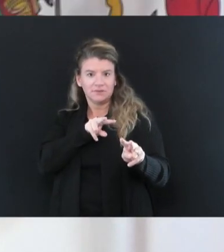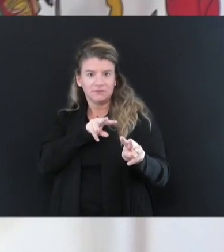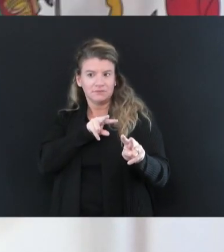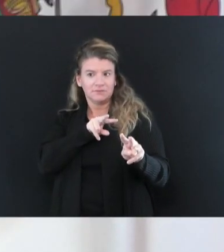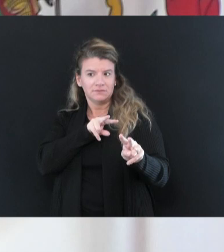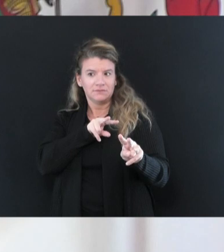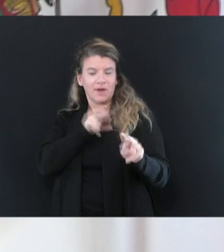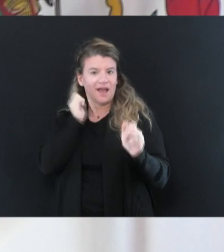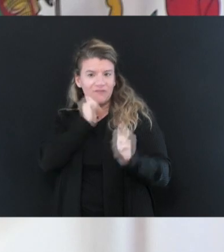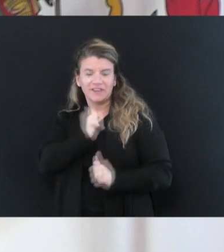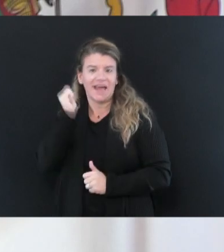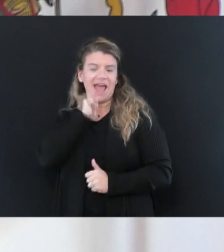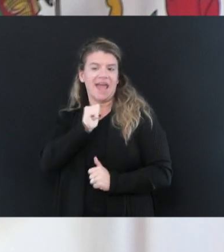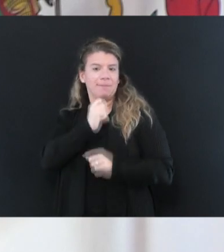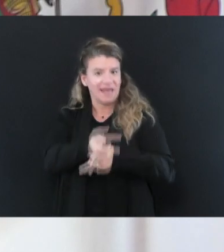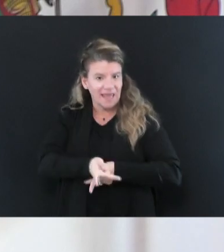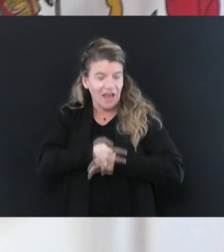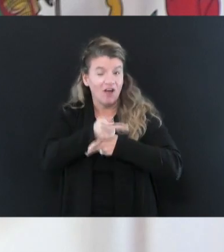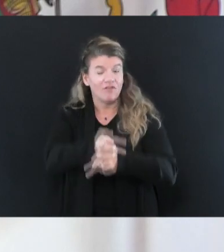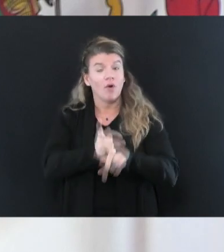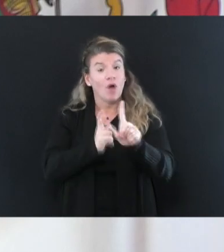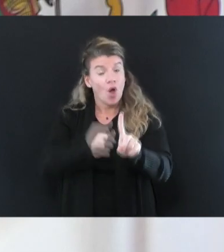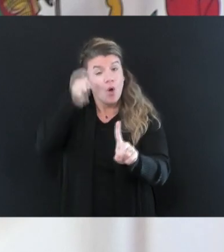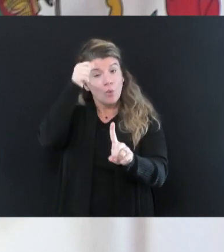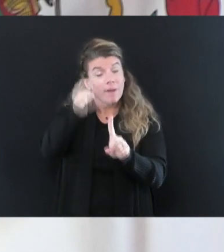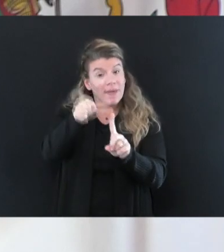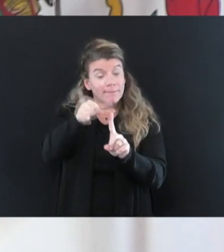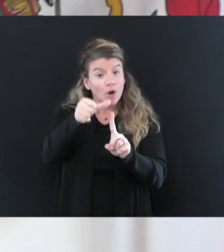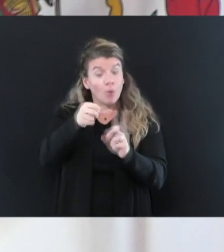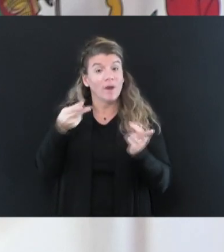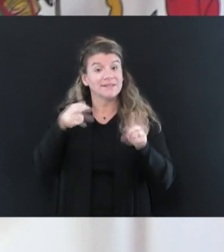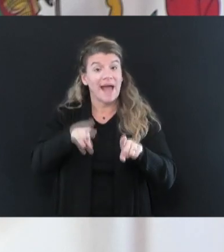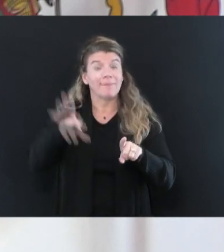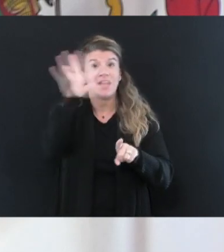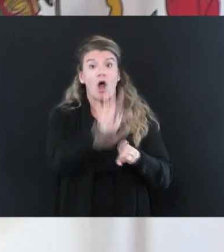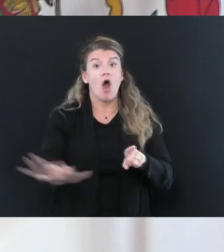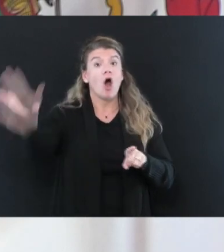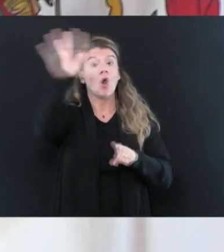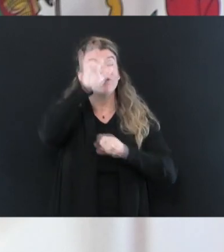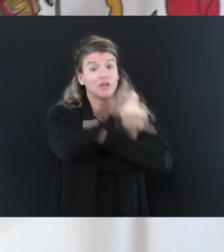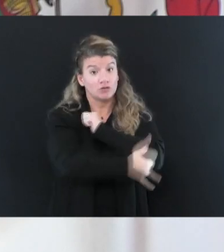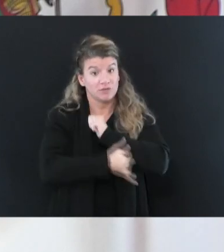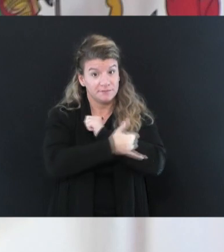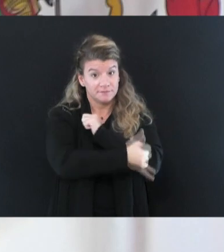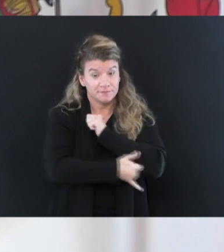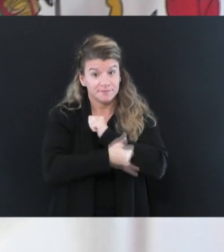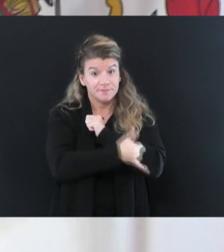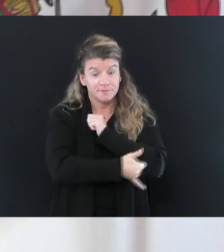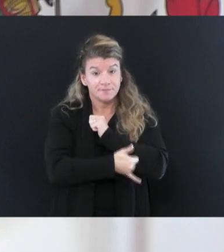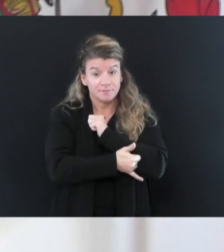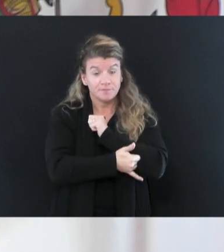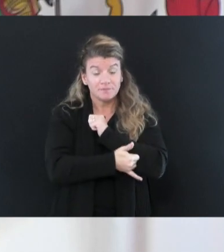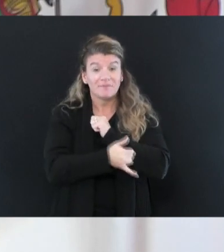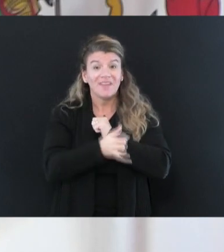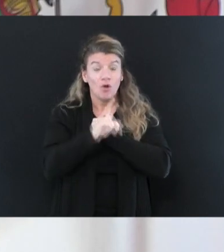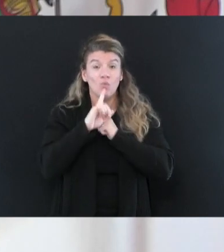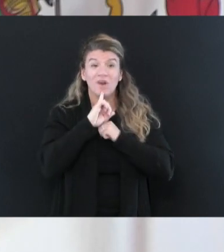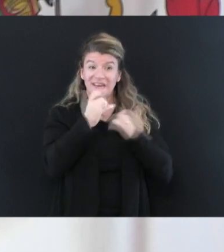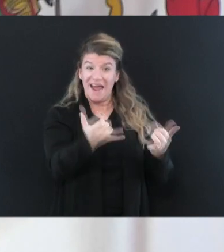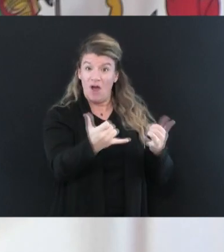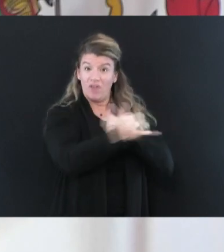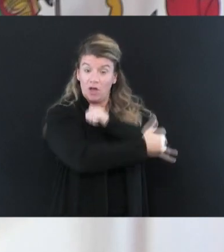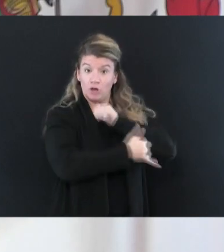Now, keep in mind what's going on all across our country. I think our country